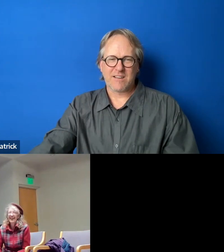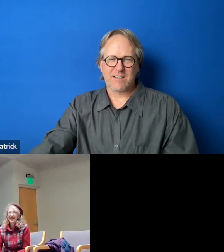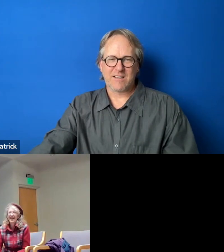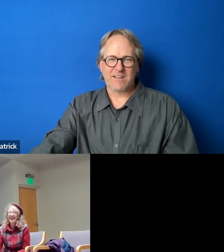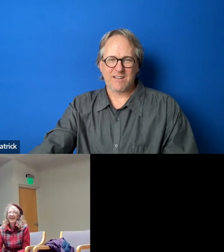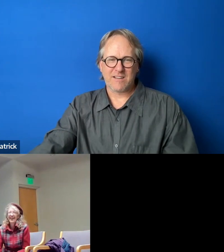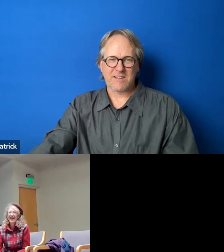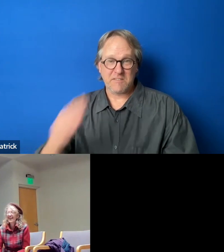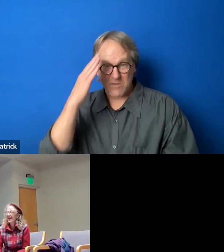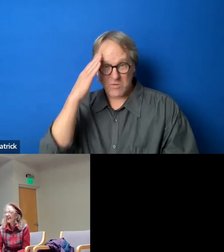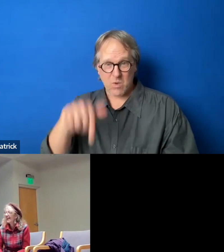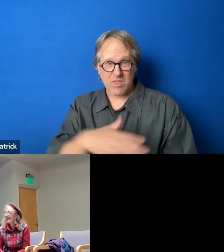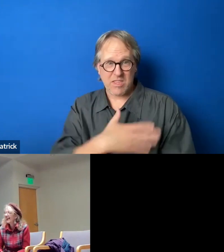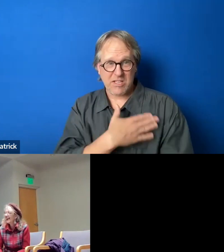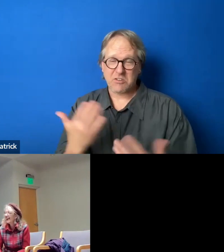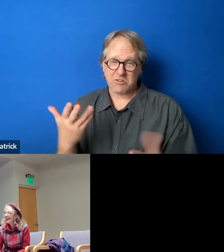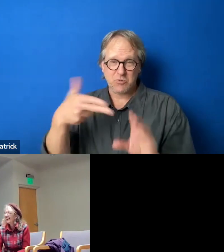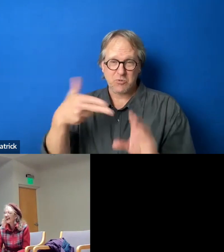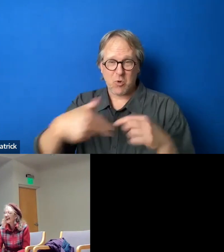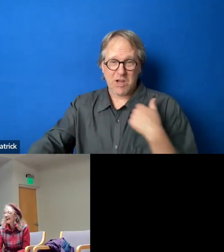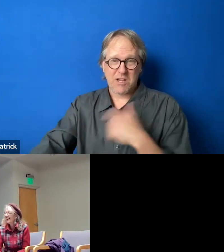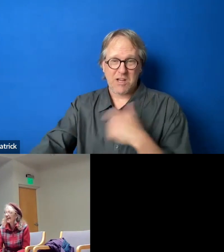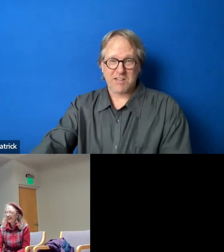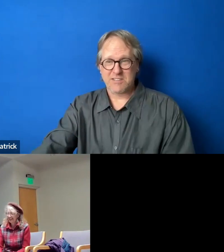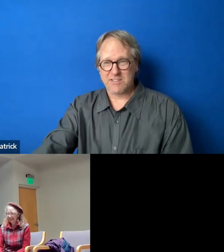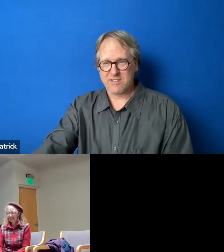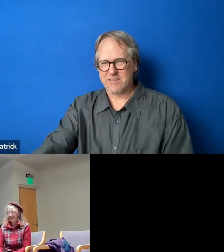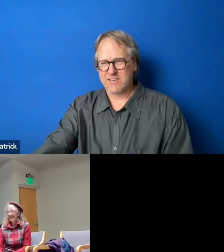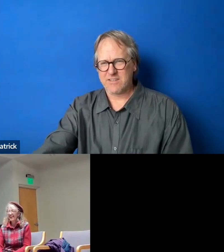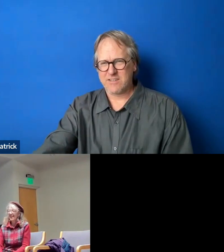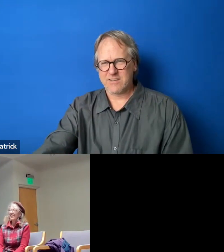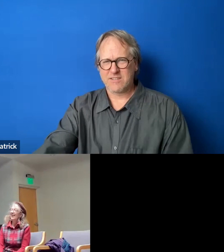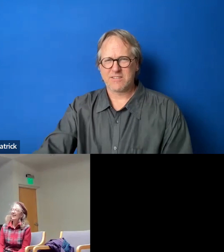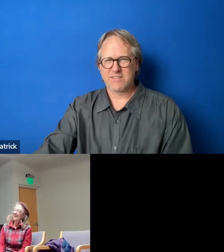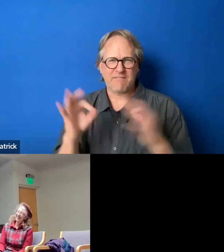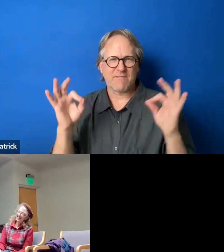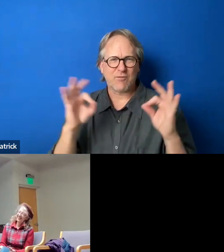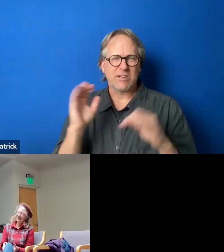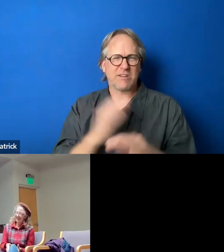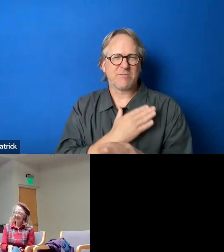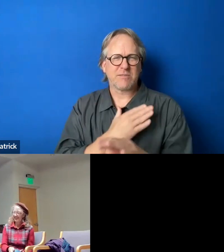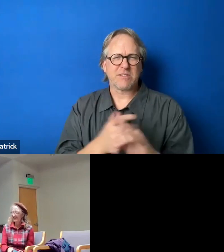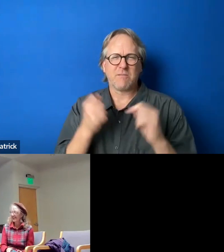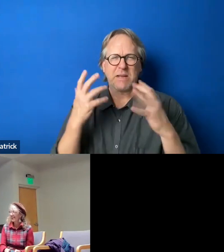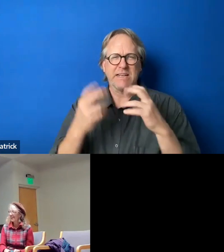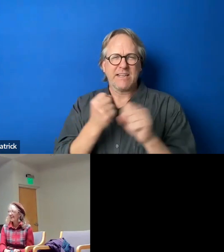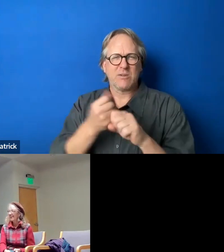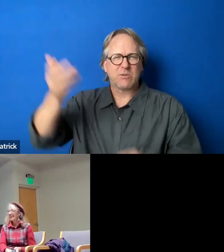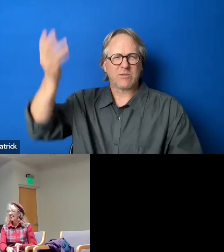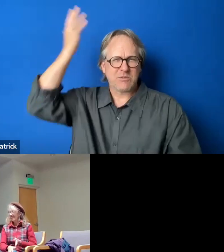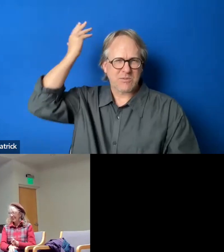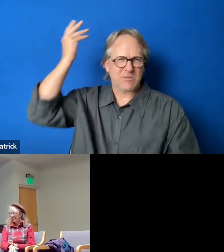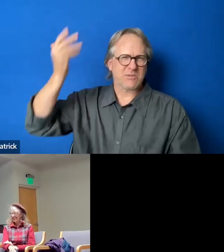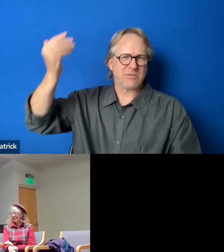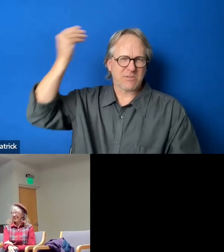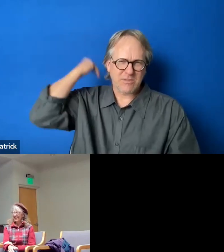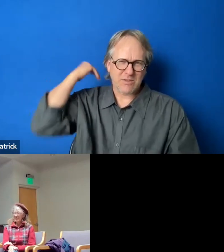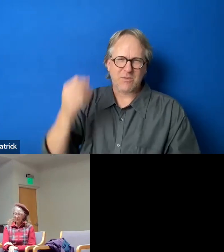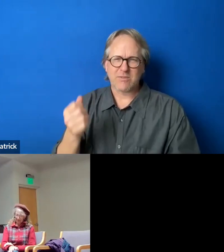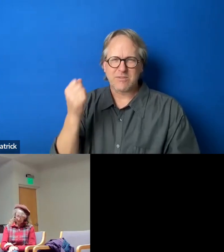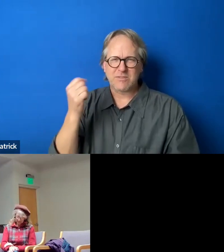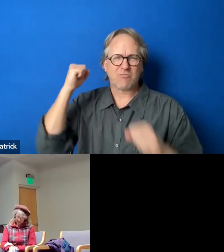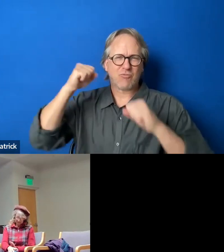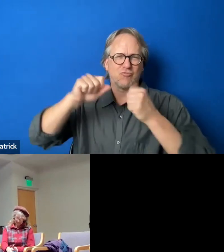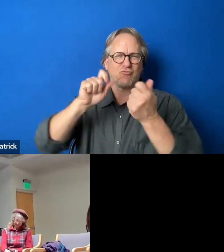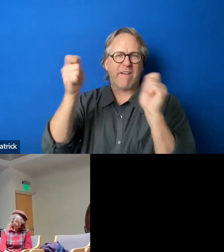sing along. The song is a German freedom song from hundreds of years ago, as a matter of fact. There were some revolutionary